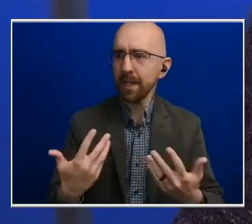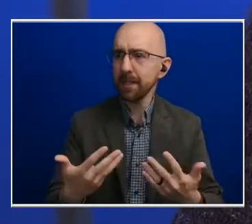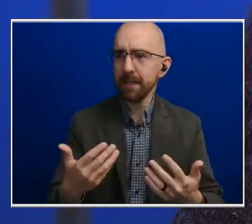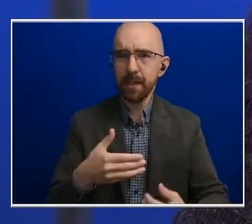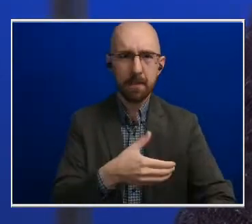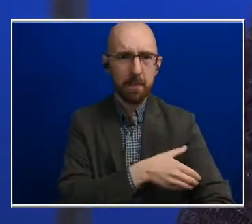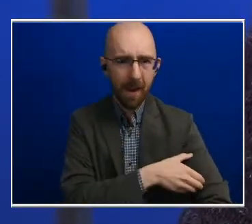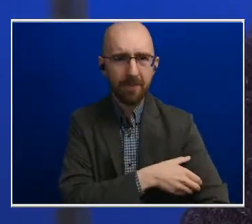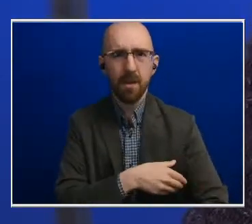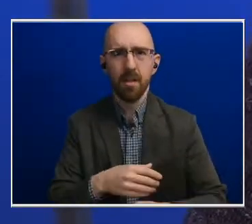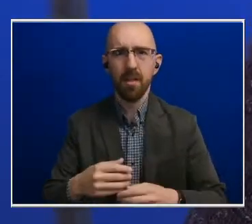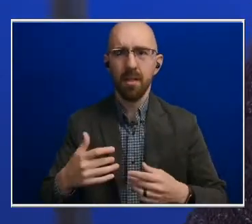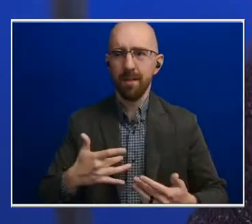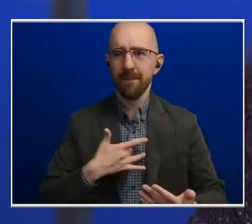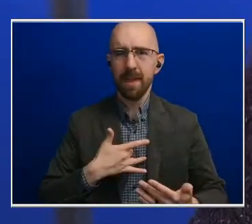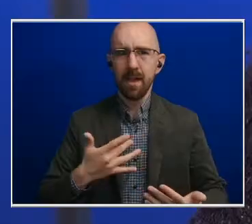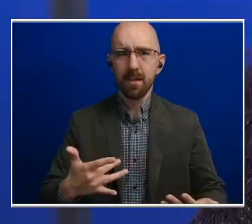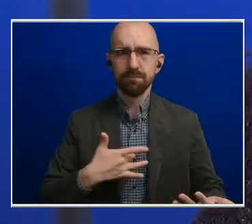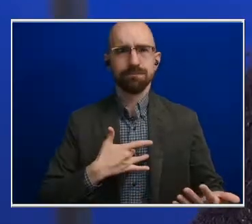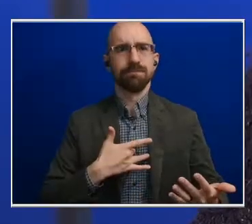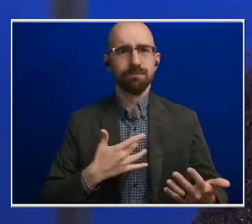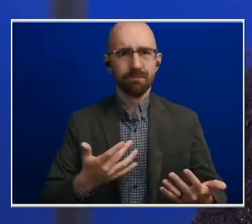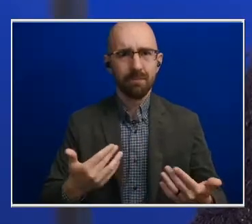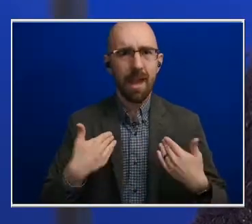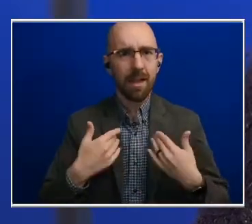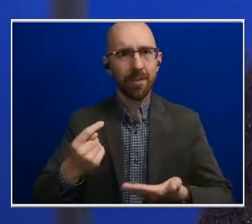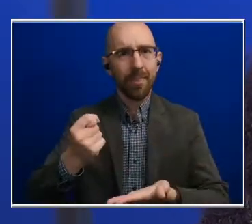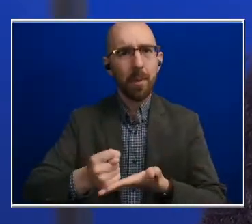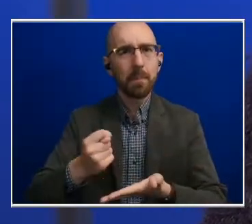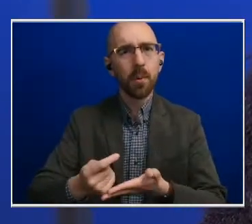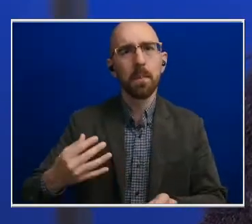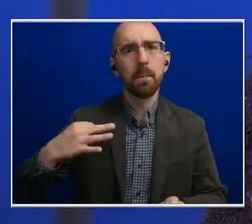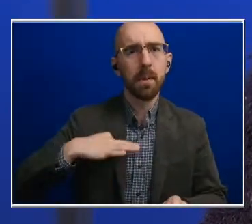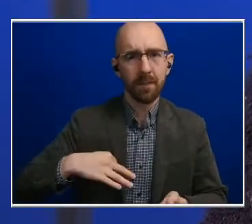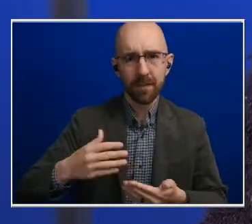us and has a therapeutic benefit, even if